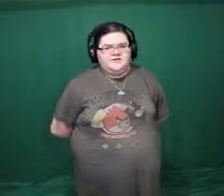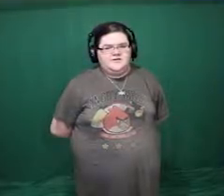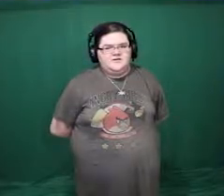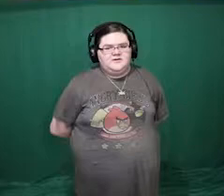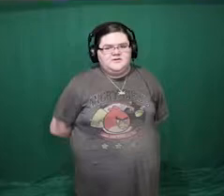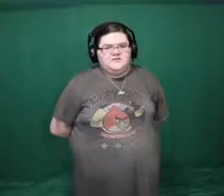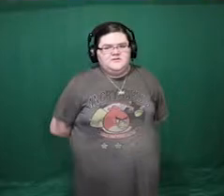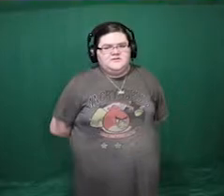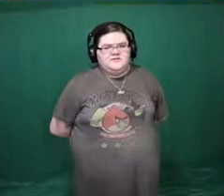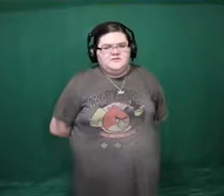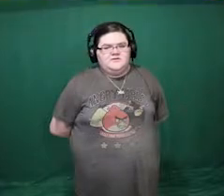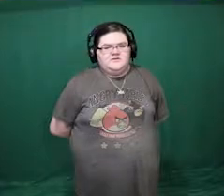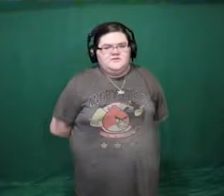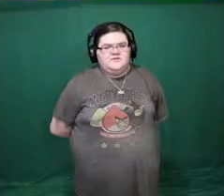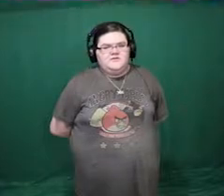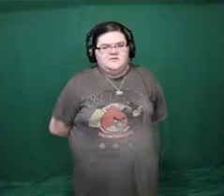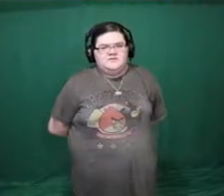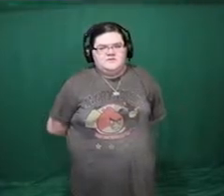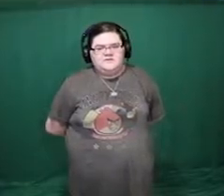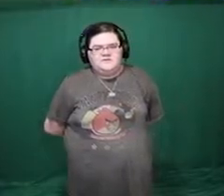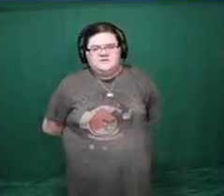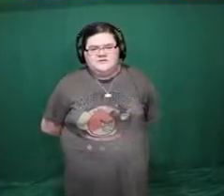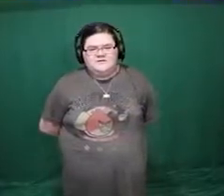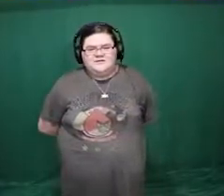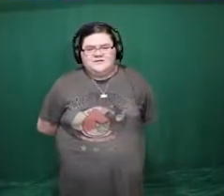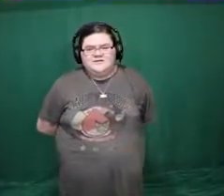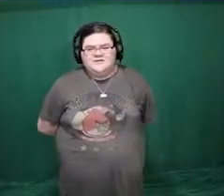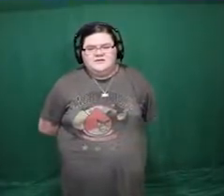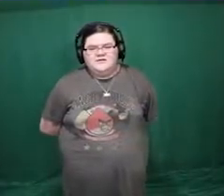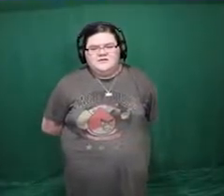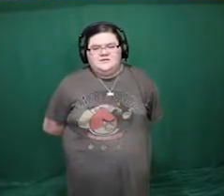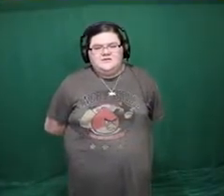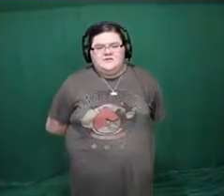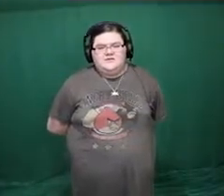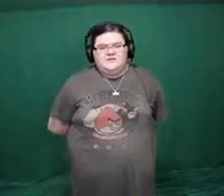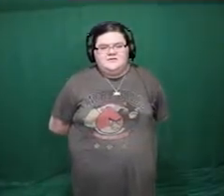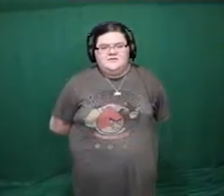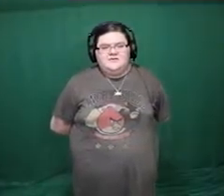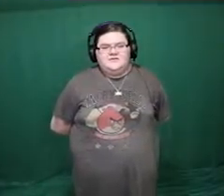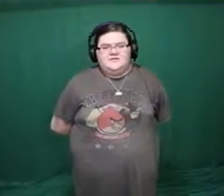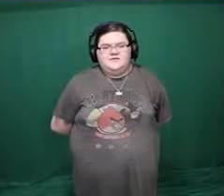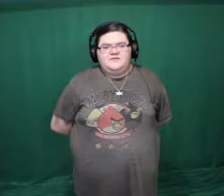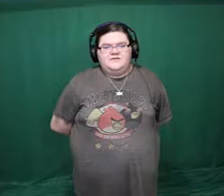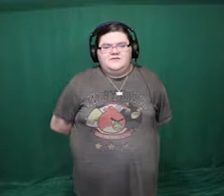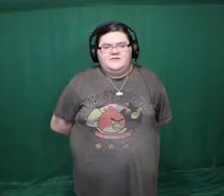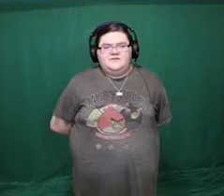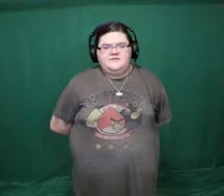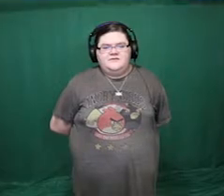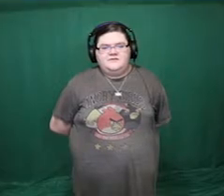Oh, bro, I'd definitely lose this, by the way. You know, I'd be pants.